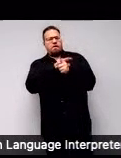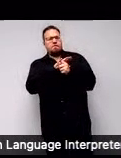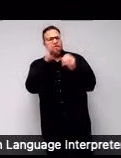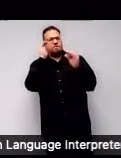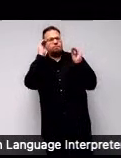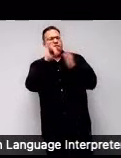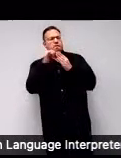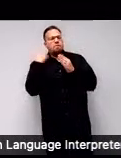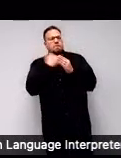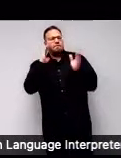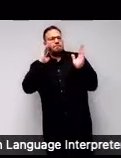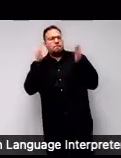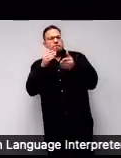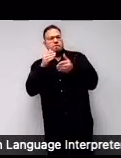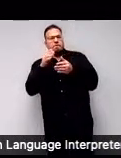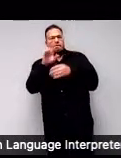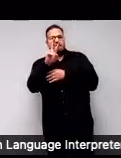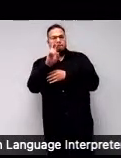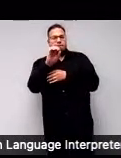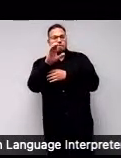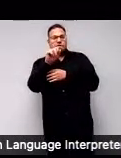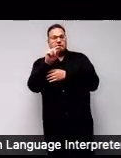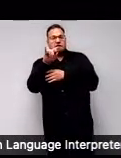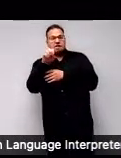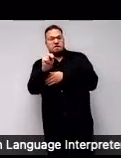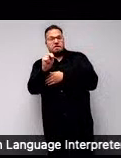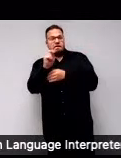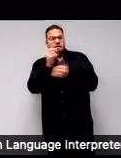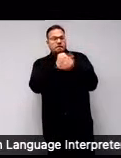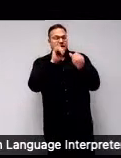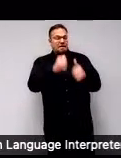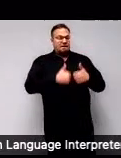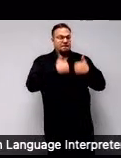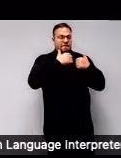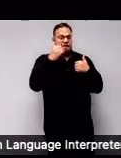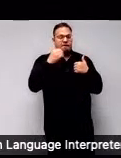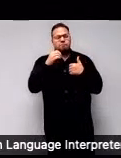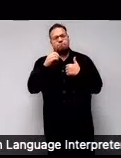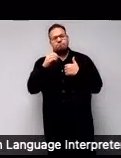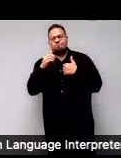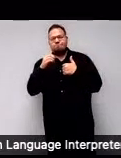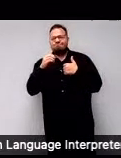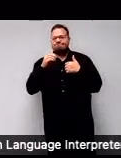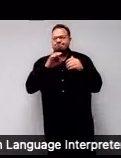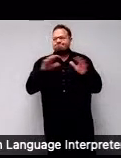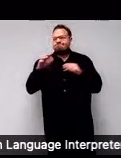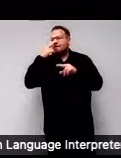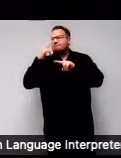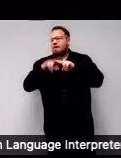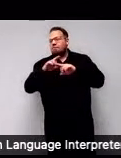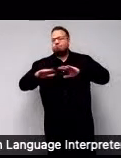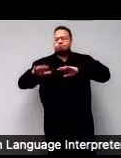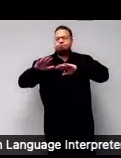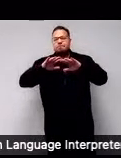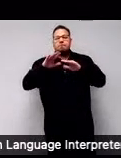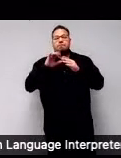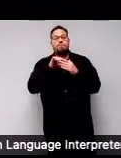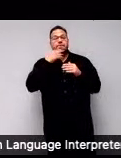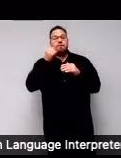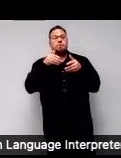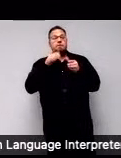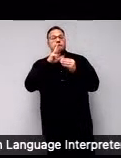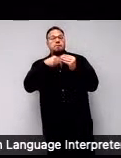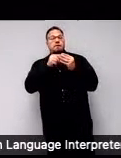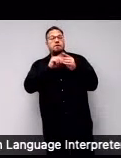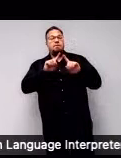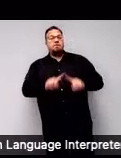focus on, vocation, independent living, and rec and leisure, I thought the best way to sort of talk about different experiences is